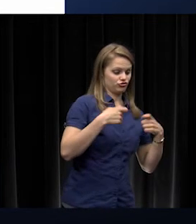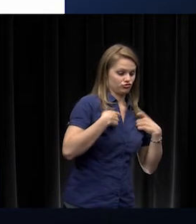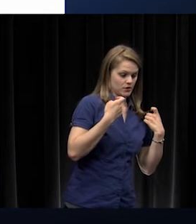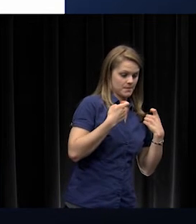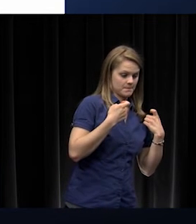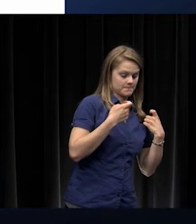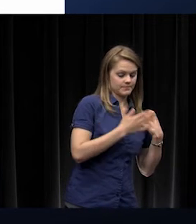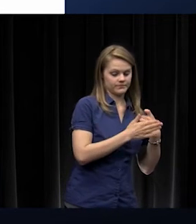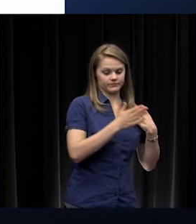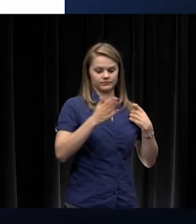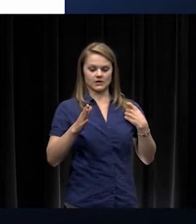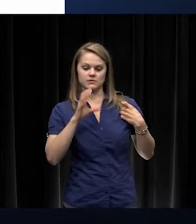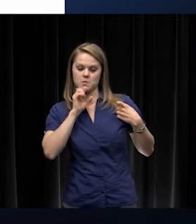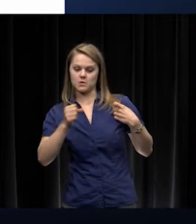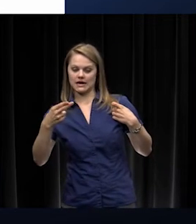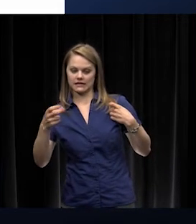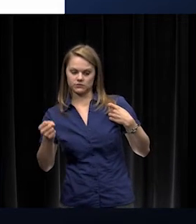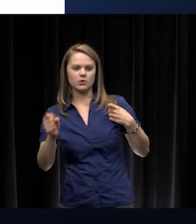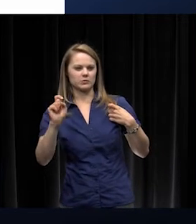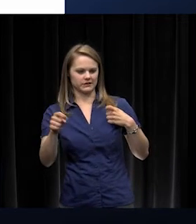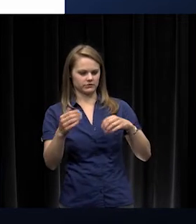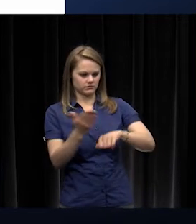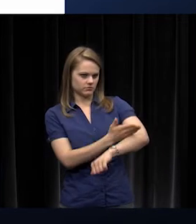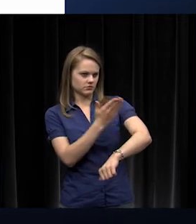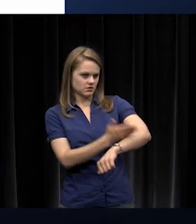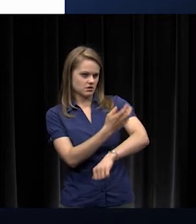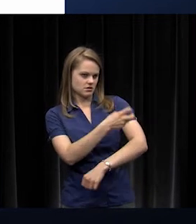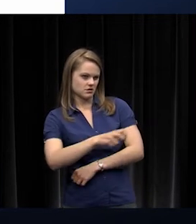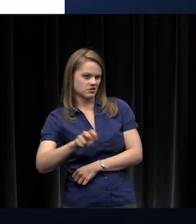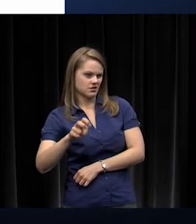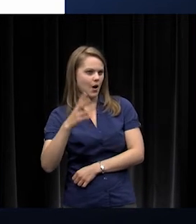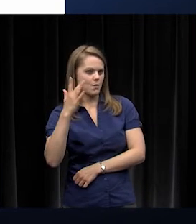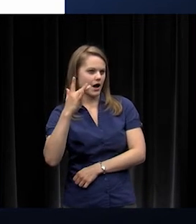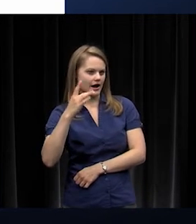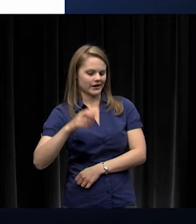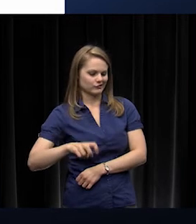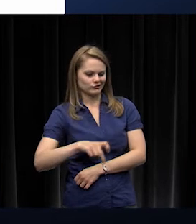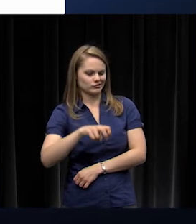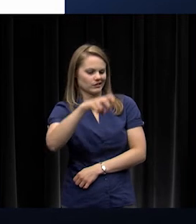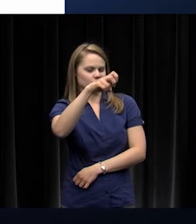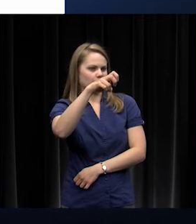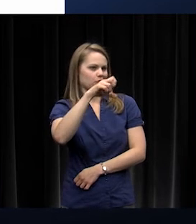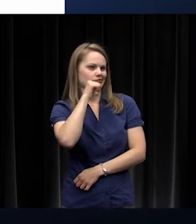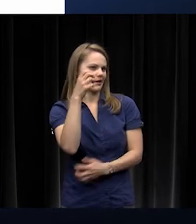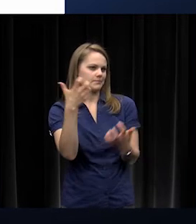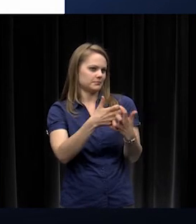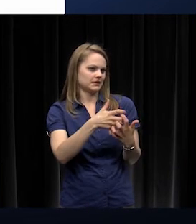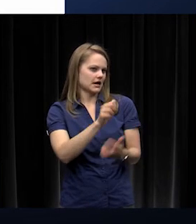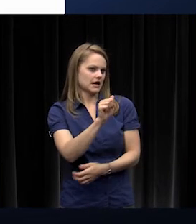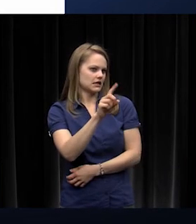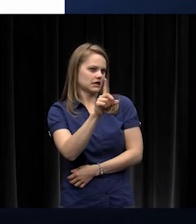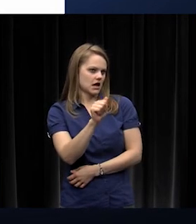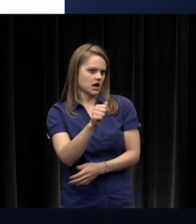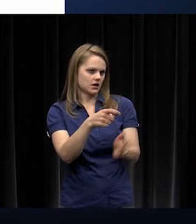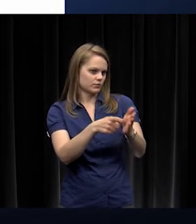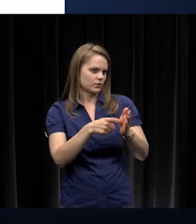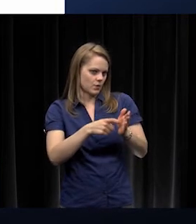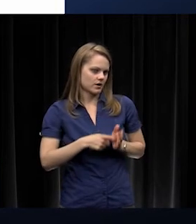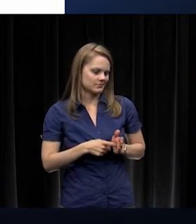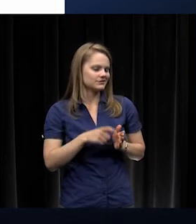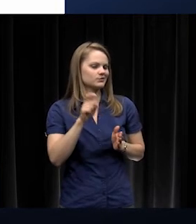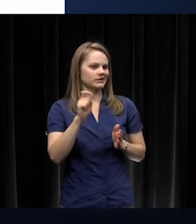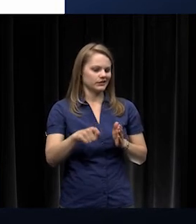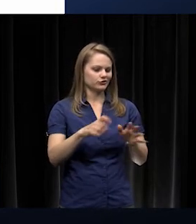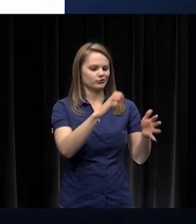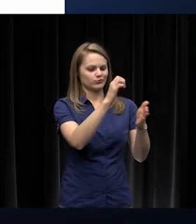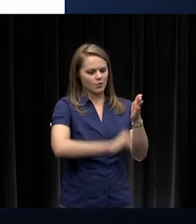and the original high school because their stair tower didn't meet ADA requirements. So we gotta make sure we take that out and put that back in.